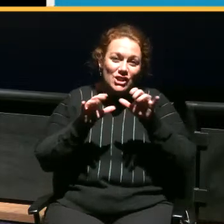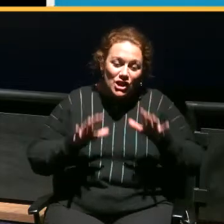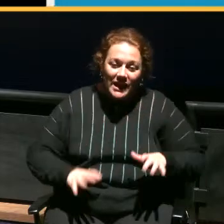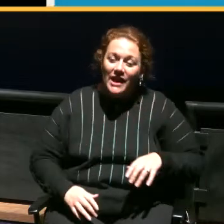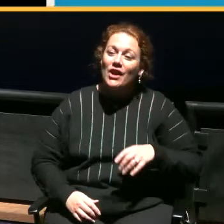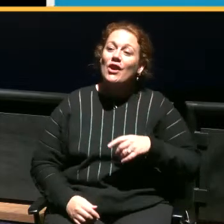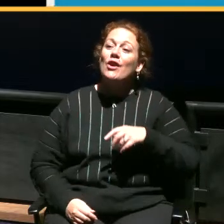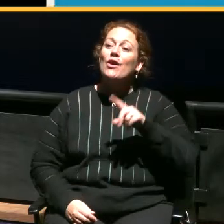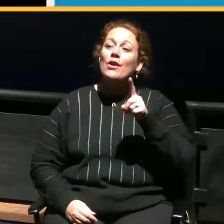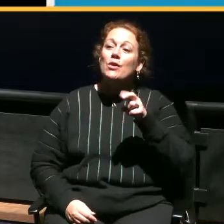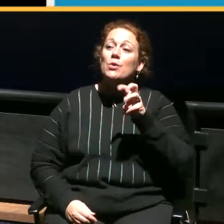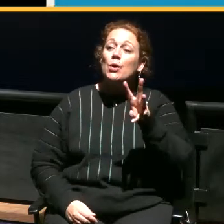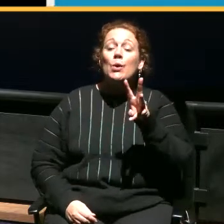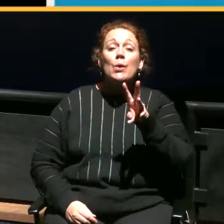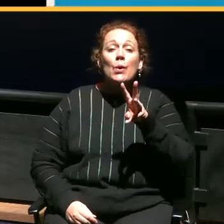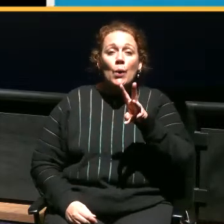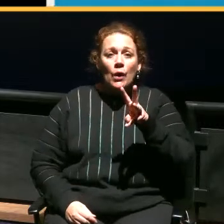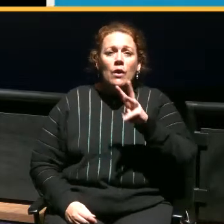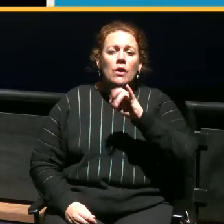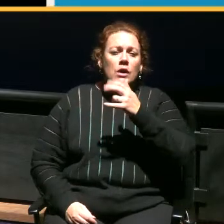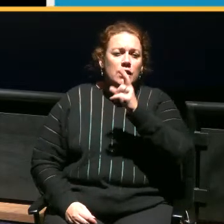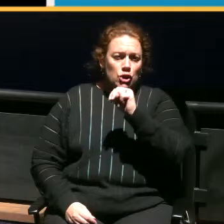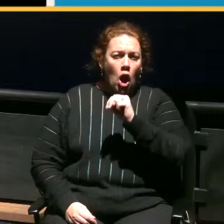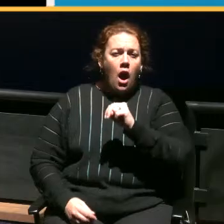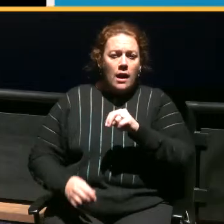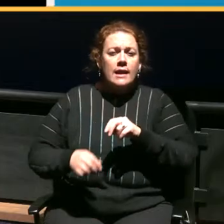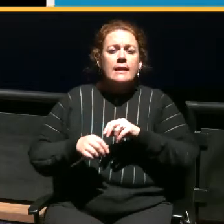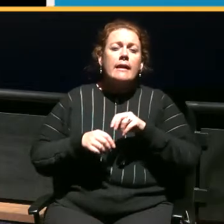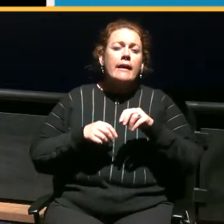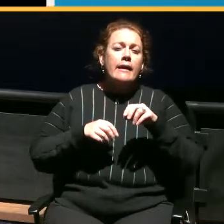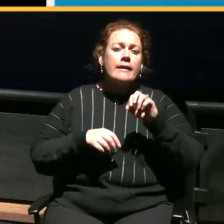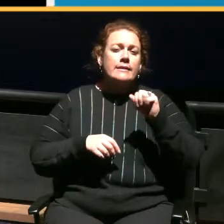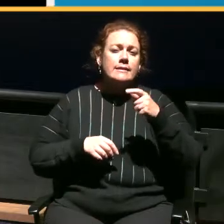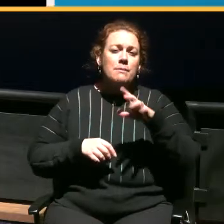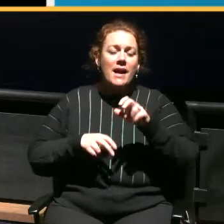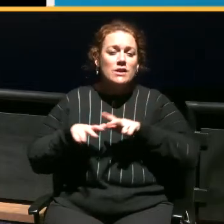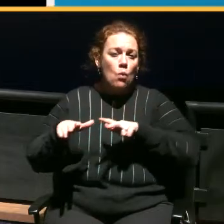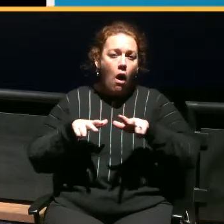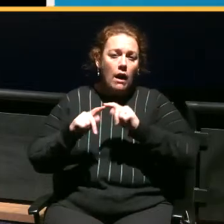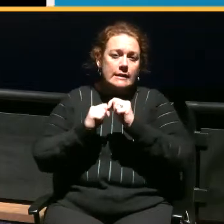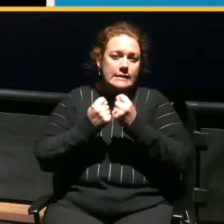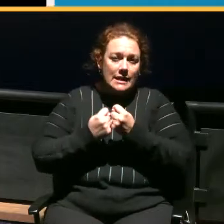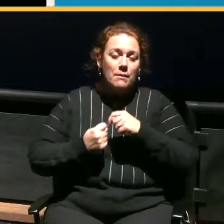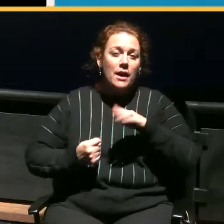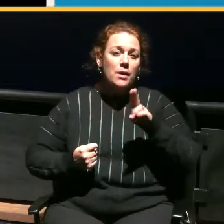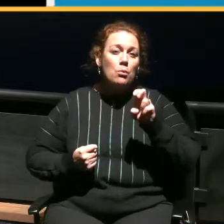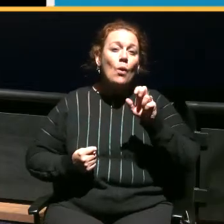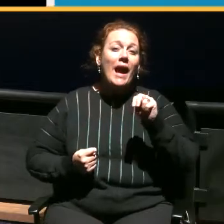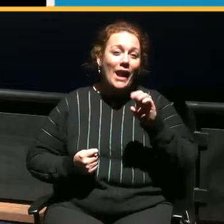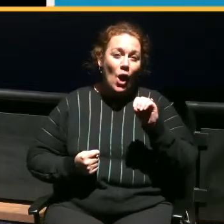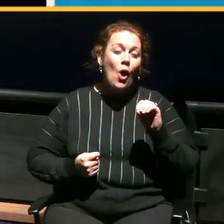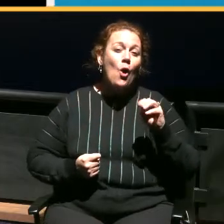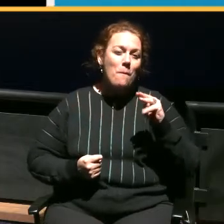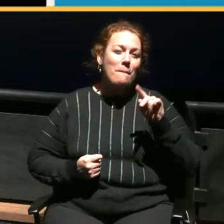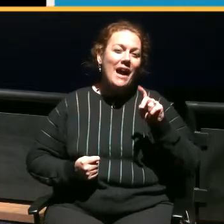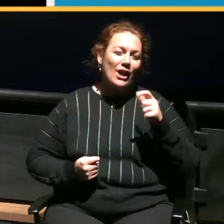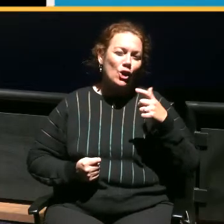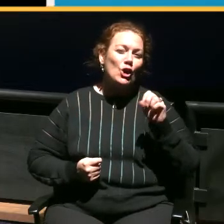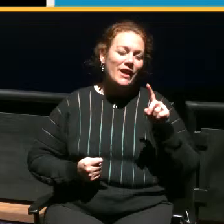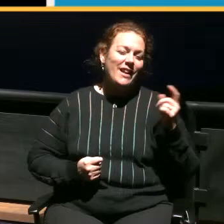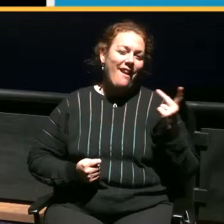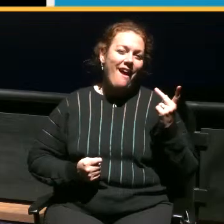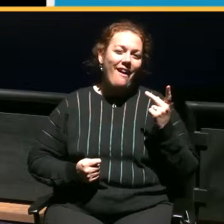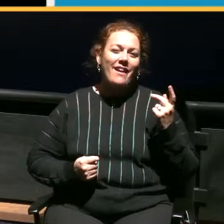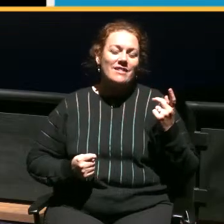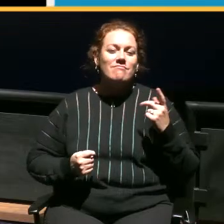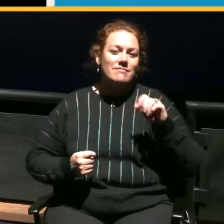Drew Feustel was teamed up with John as a spacewalking team on this flight, and Bueno and Mike Good and I were the other